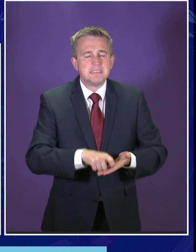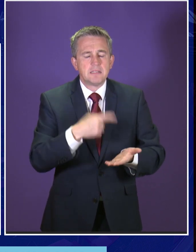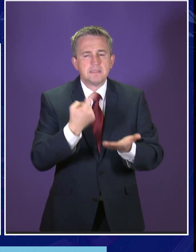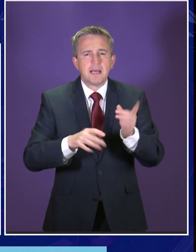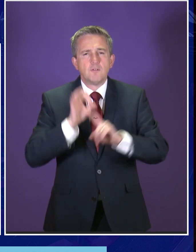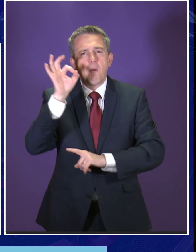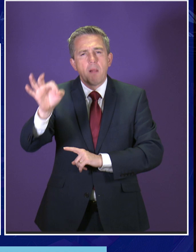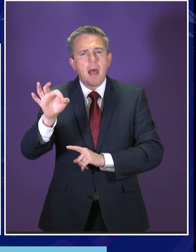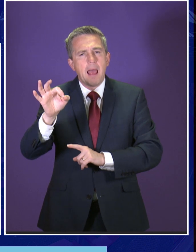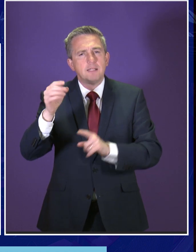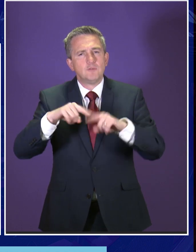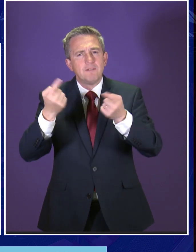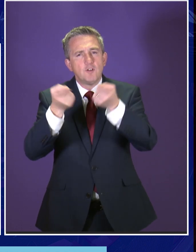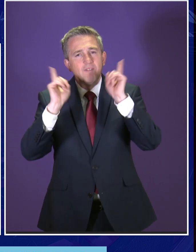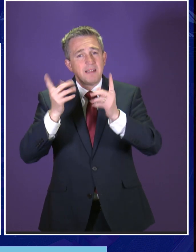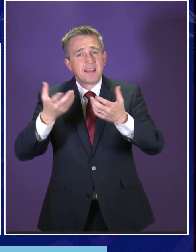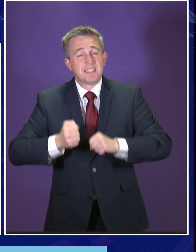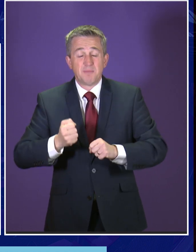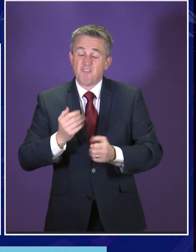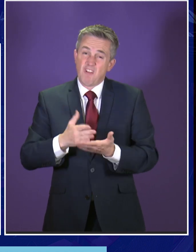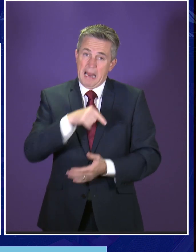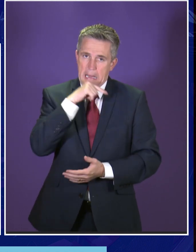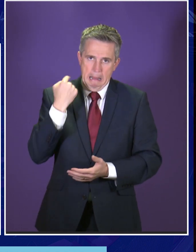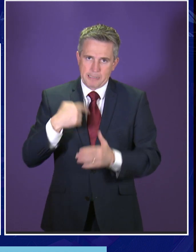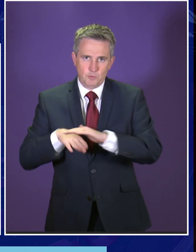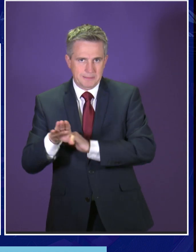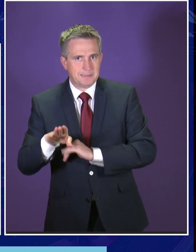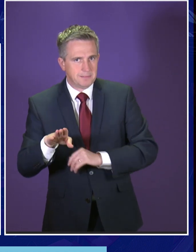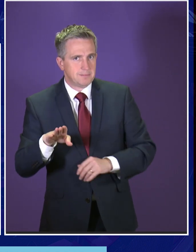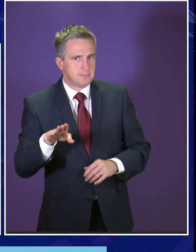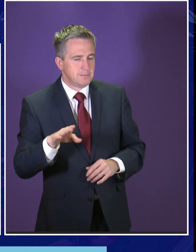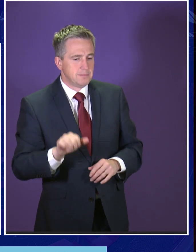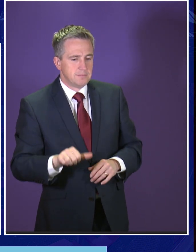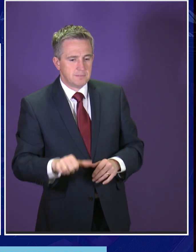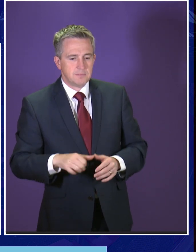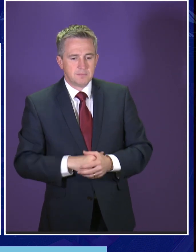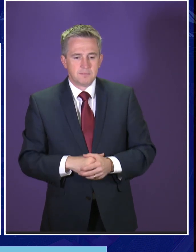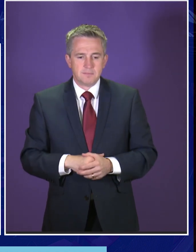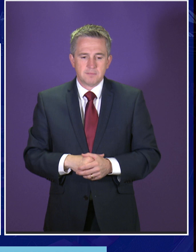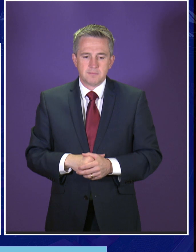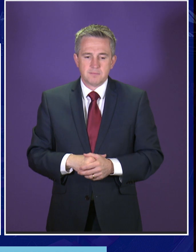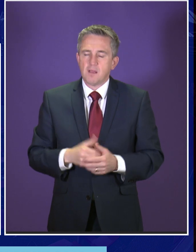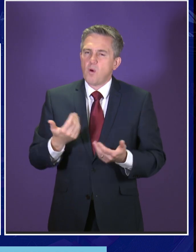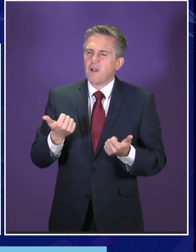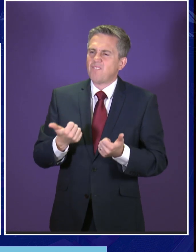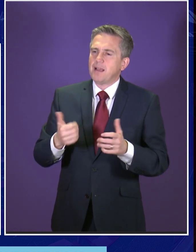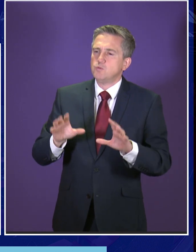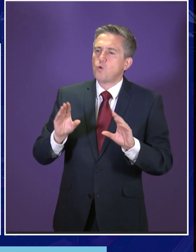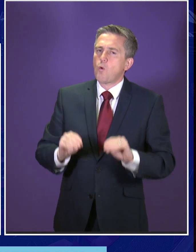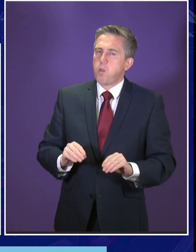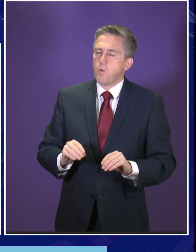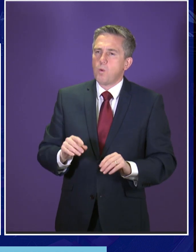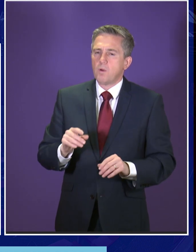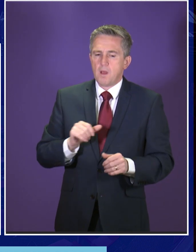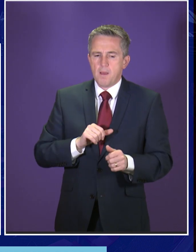applied to a university that somehow accepted me. I lied my way in, actually. So why don't we do just one thing to conclude? Okay.